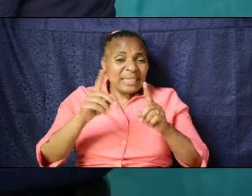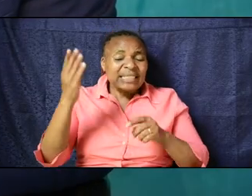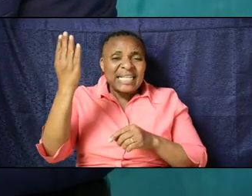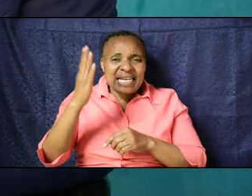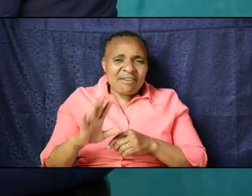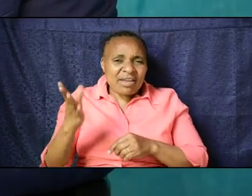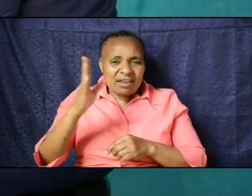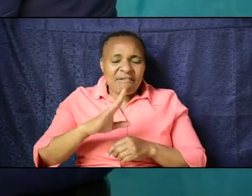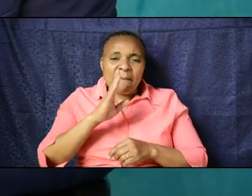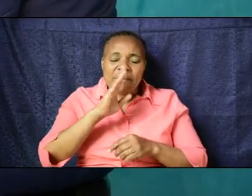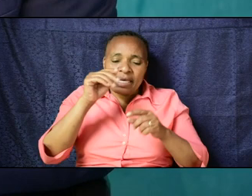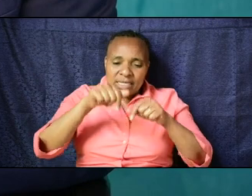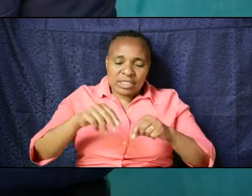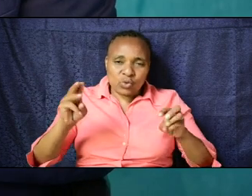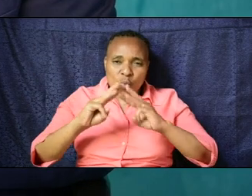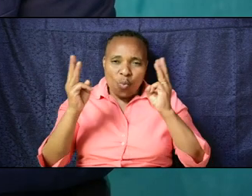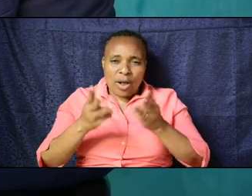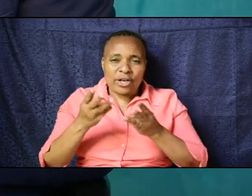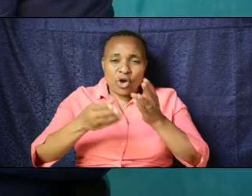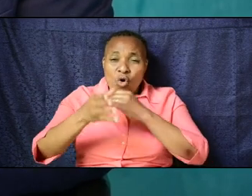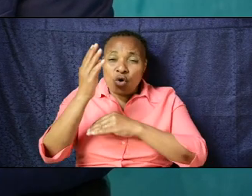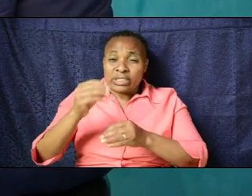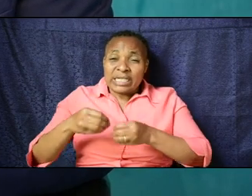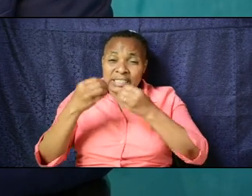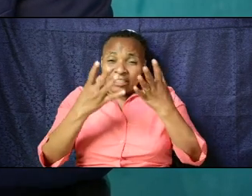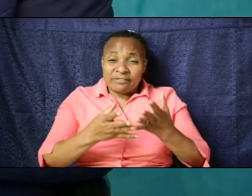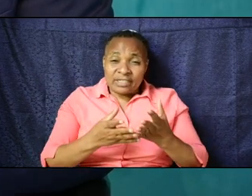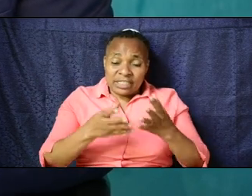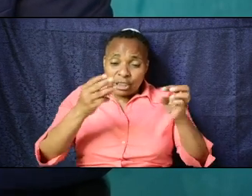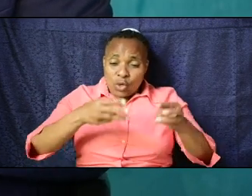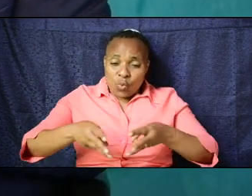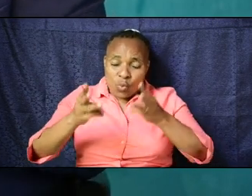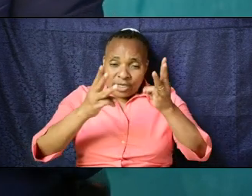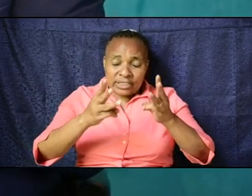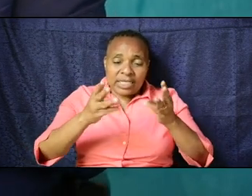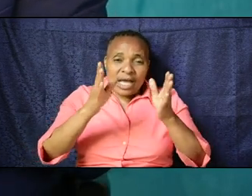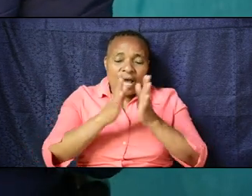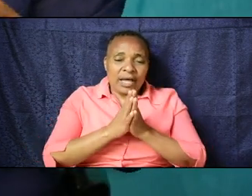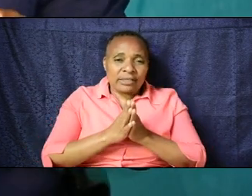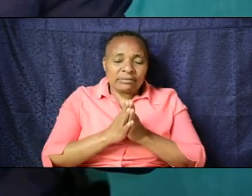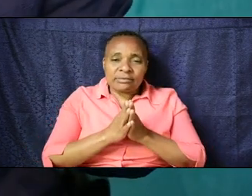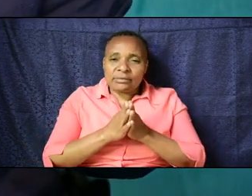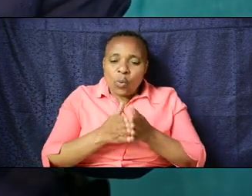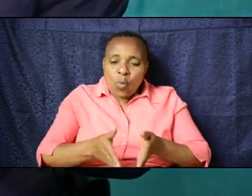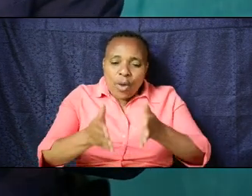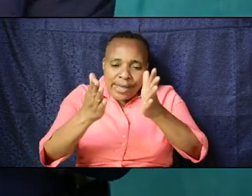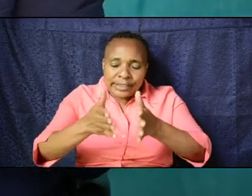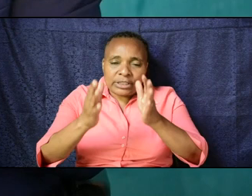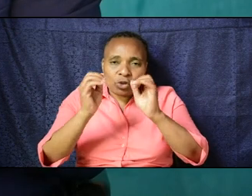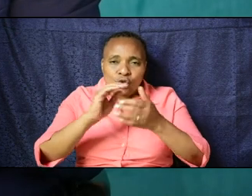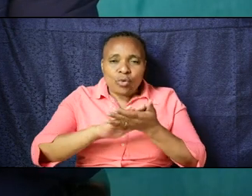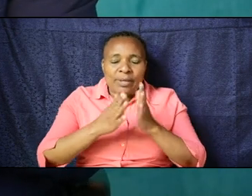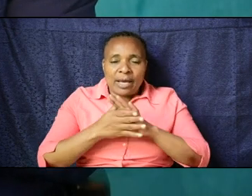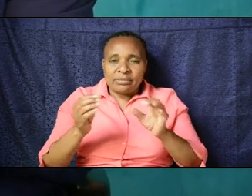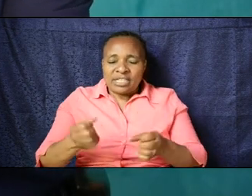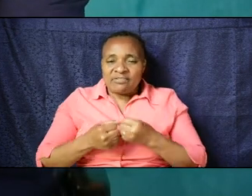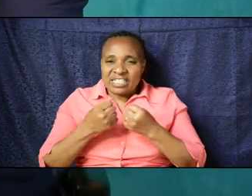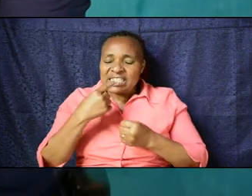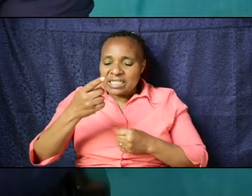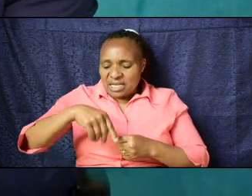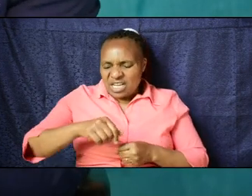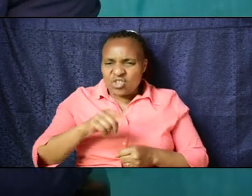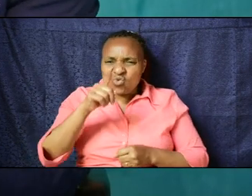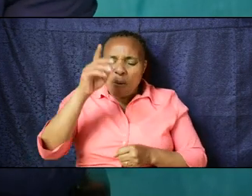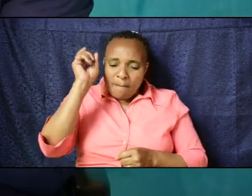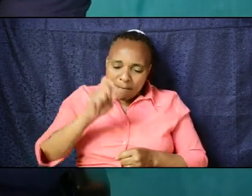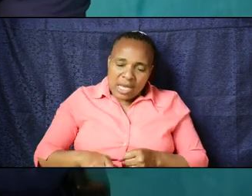of this world. Mm-hmm. God has given us the channels and the avenues for us to be saved. And he's telling us, like, you have